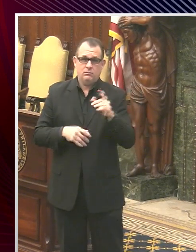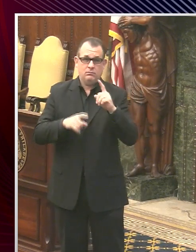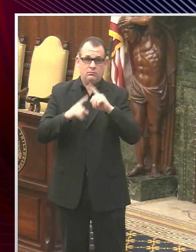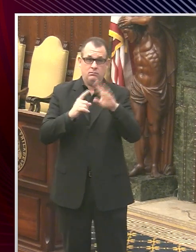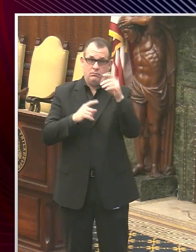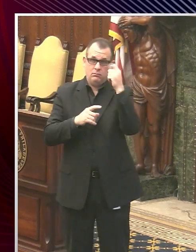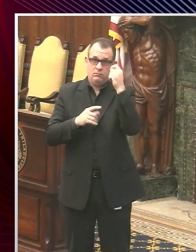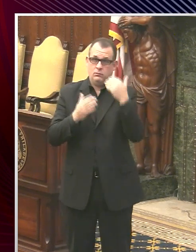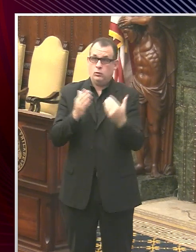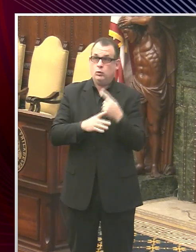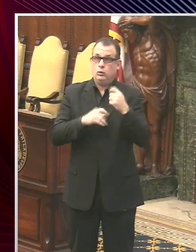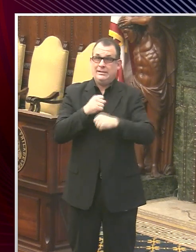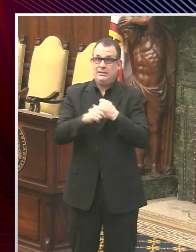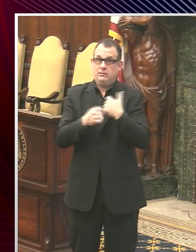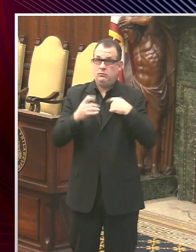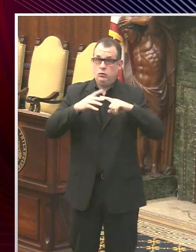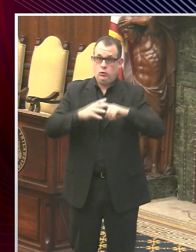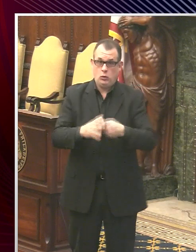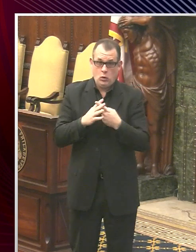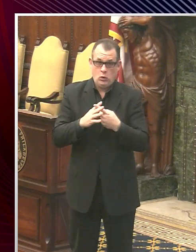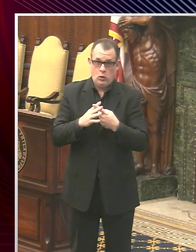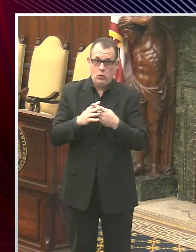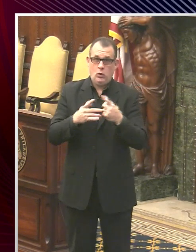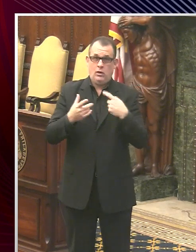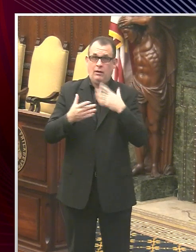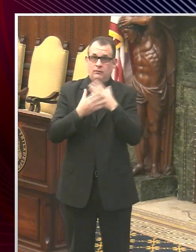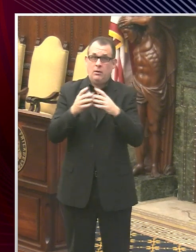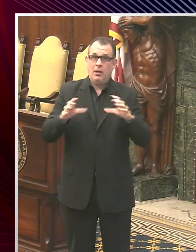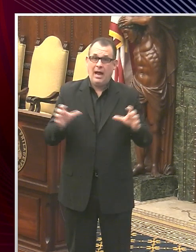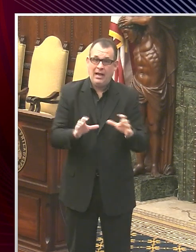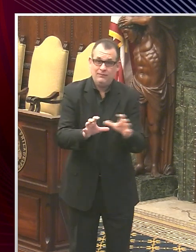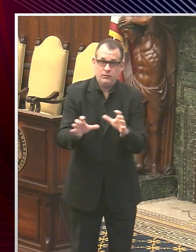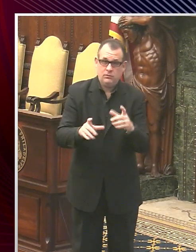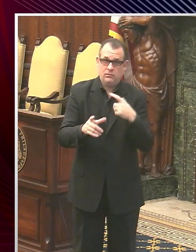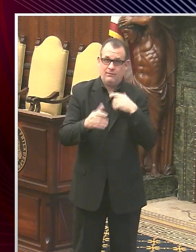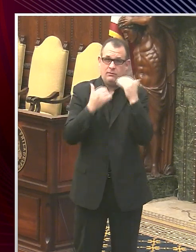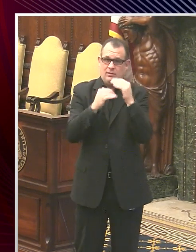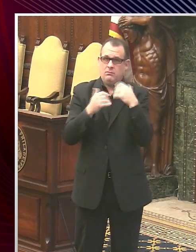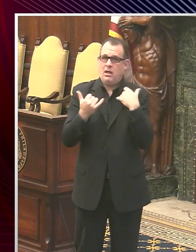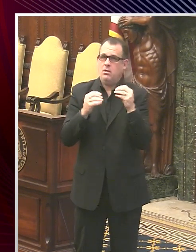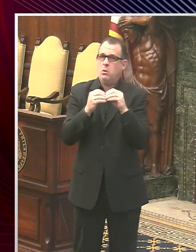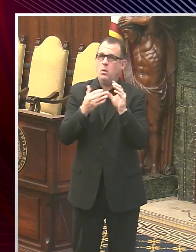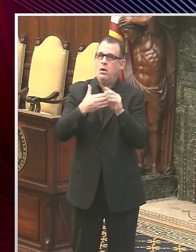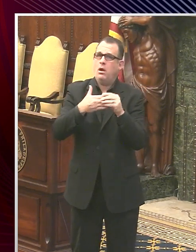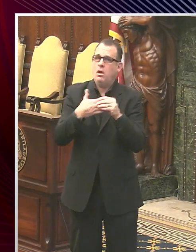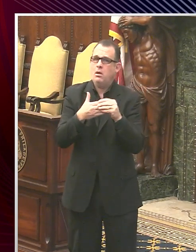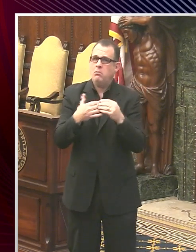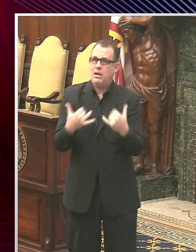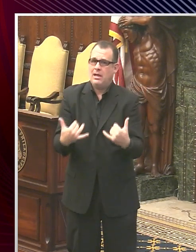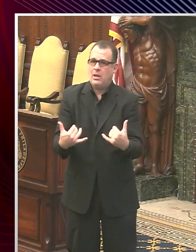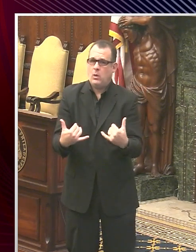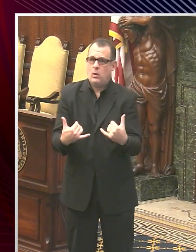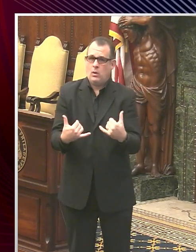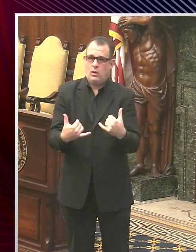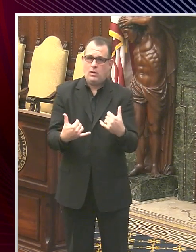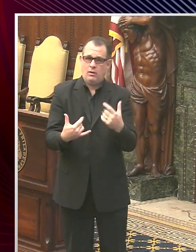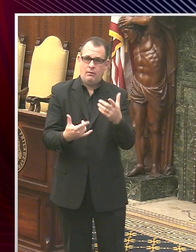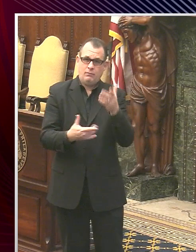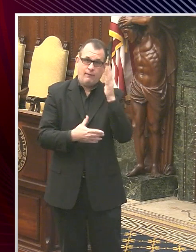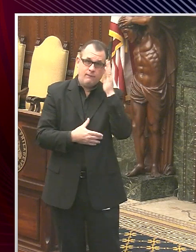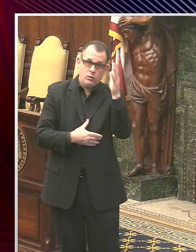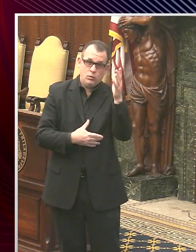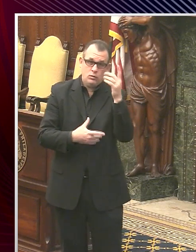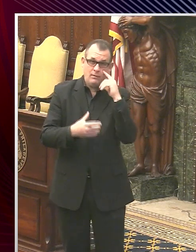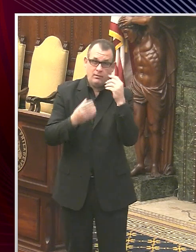very pleased that at least for some activities, we've been able to ease restrictions. In the near future, we will provide updates on other activities that currently